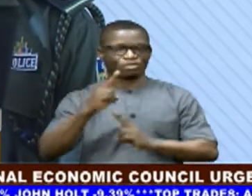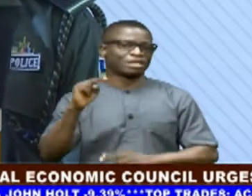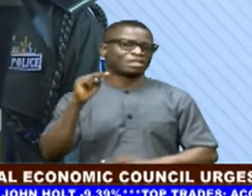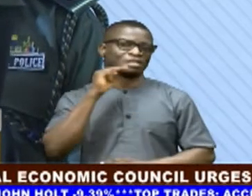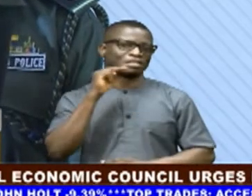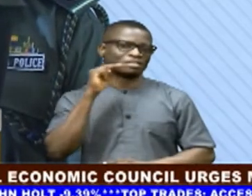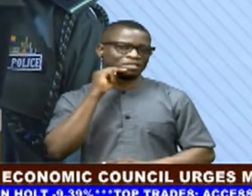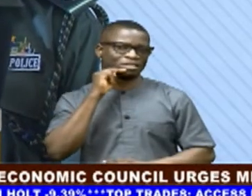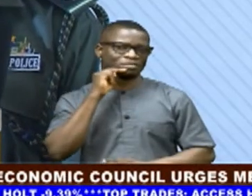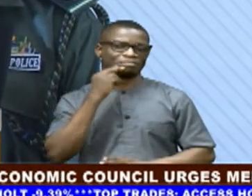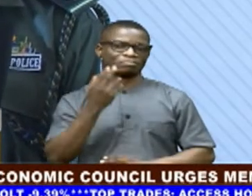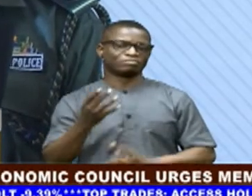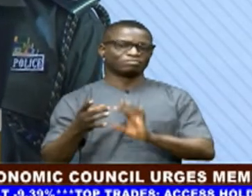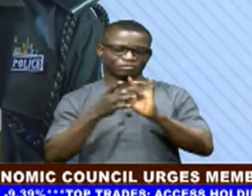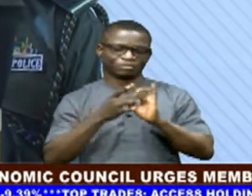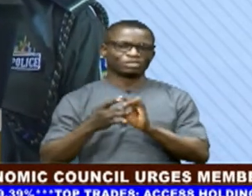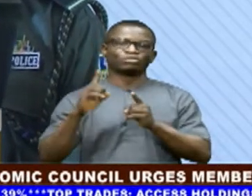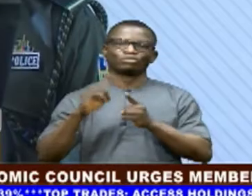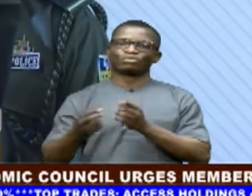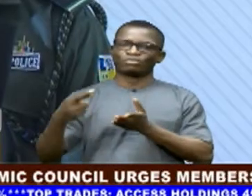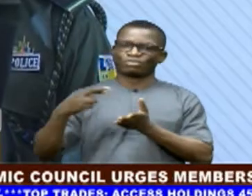Nigeria's journey to redefine its destiny.